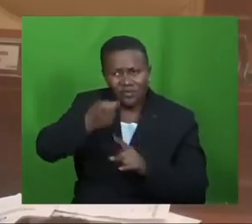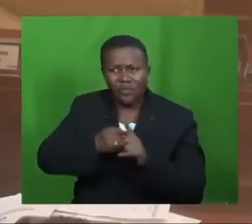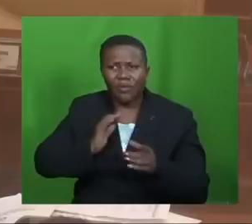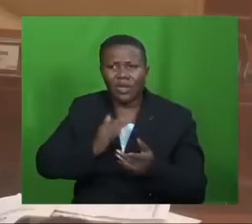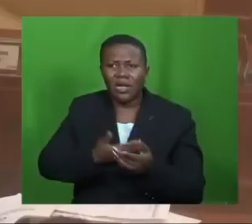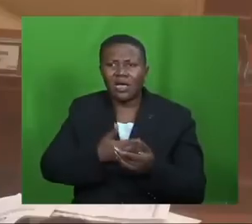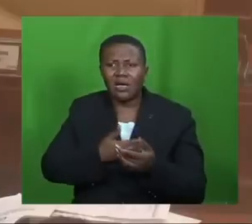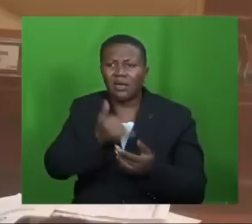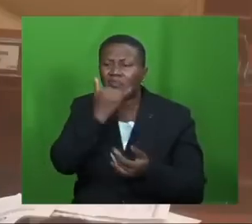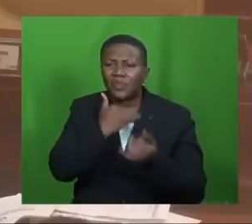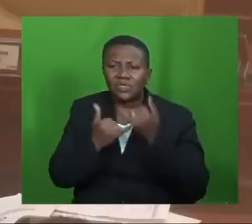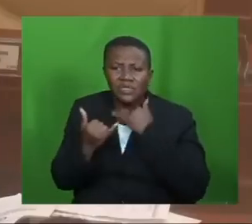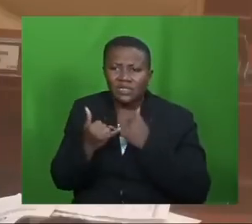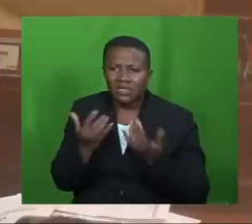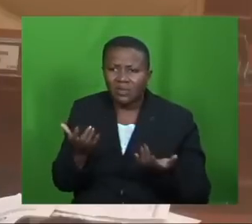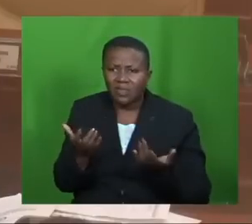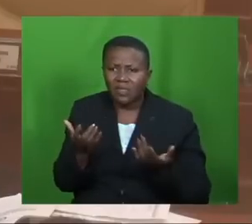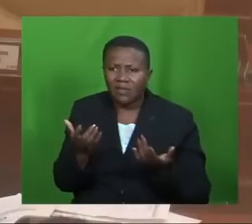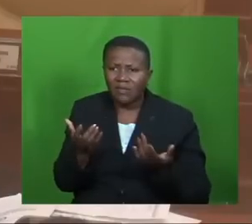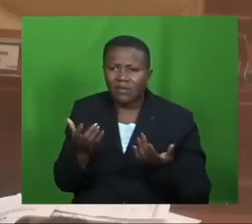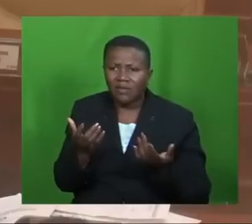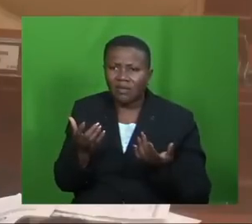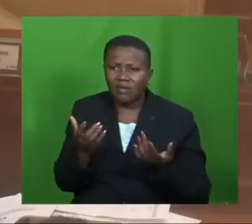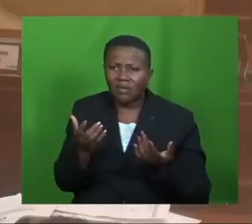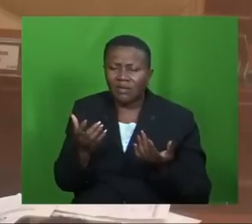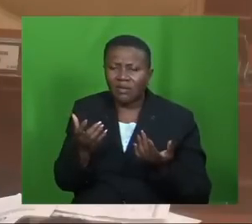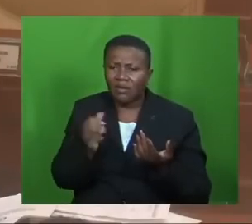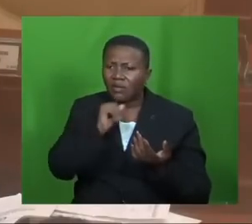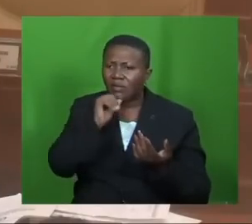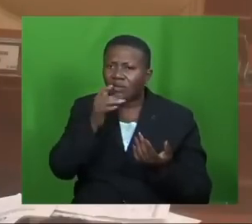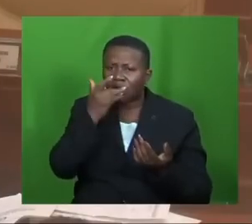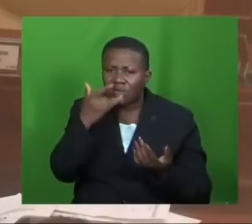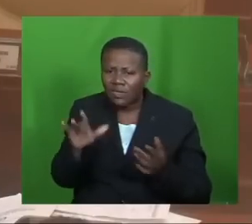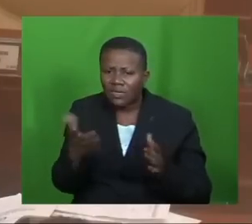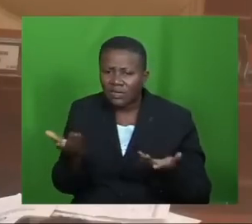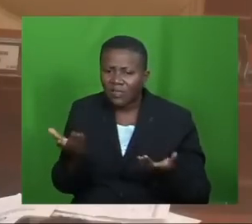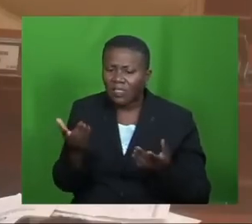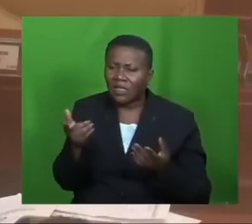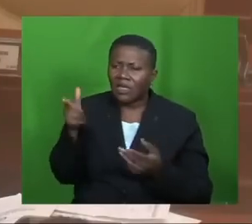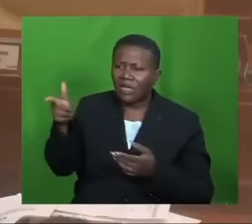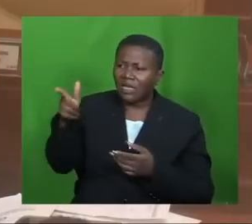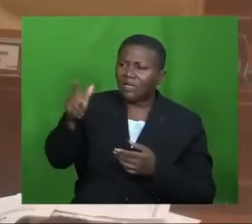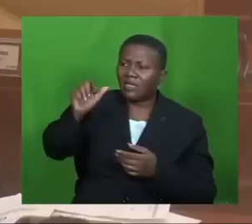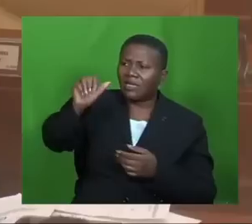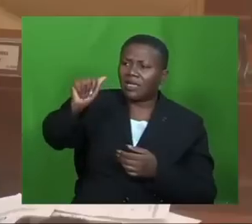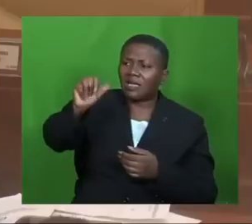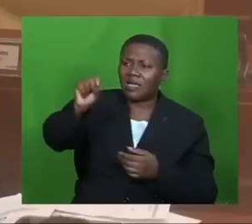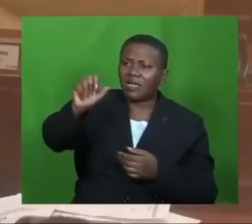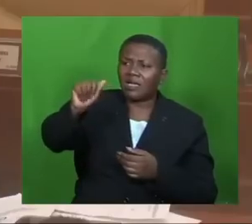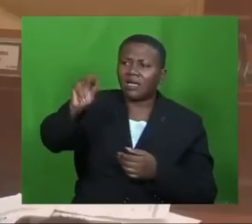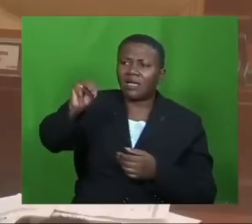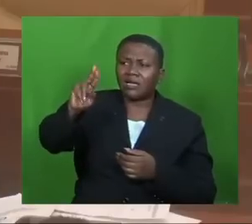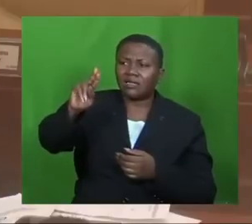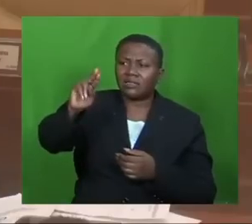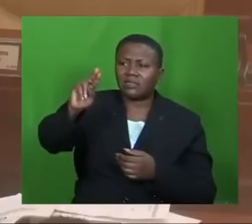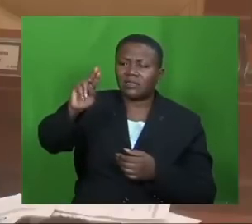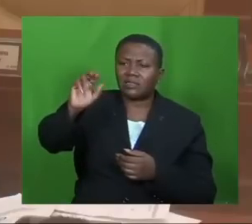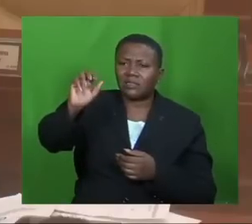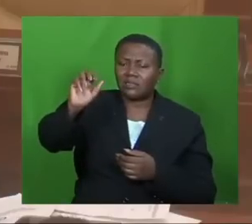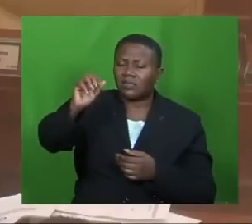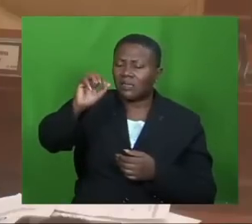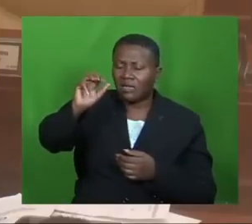quarterfinals when Uruguay, unfortunately, Asamoah Gyan missed that penalty. We went to Brazil and back